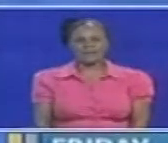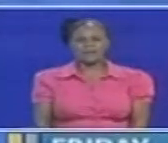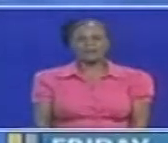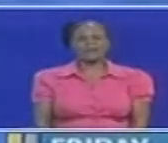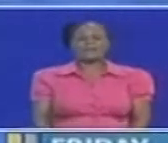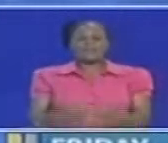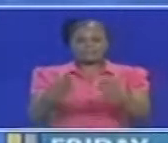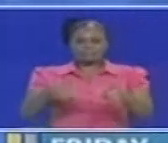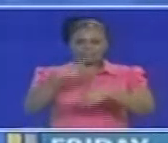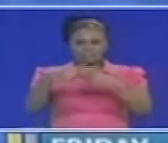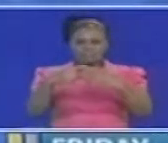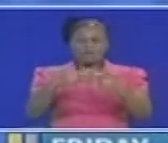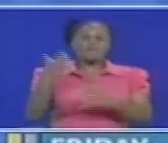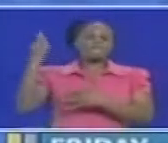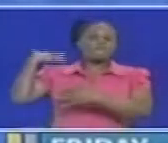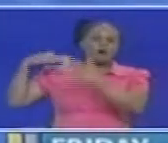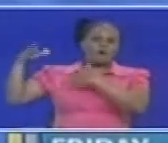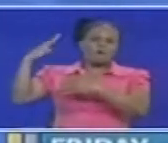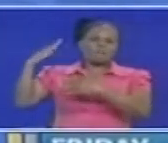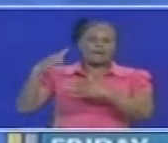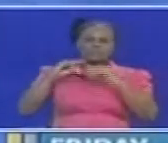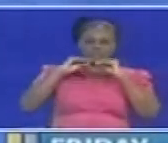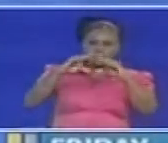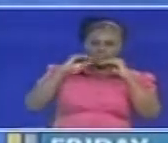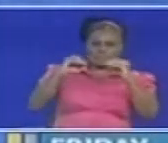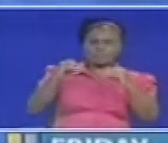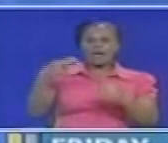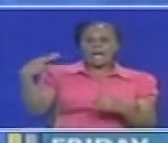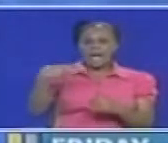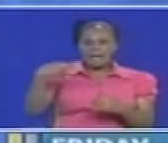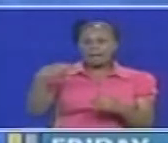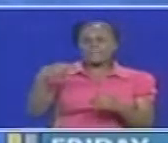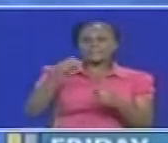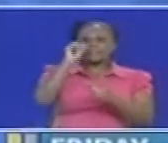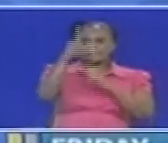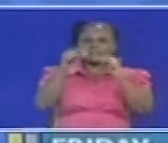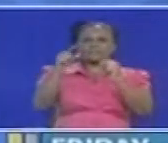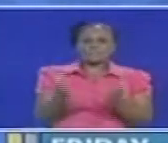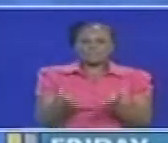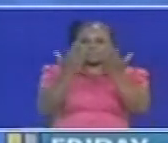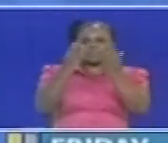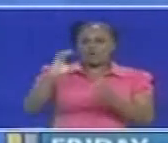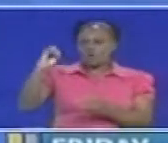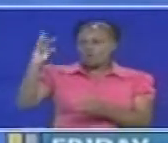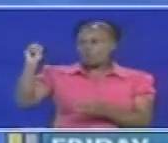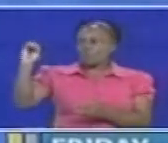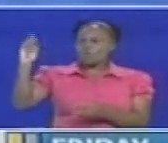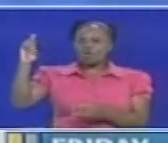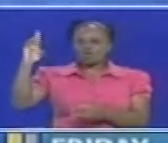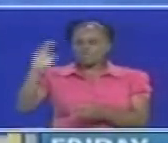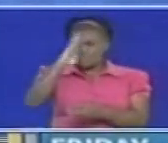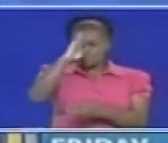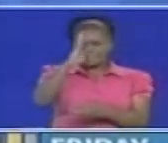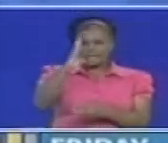And moving on now, former long-serving Harambee Stars captain Musa Otieno has tipped Kenya to roll over Comoros Islands in Sunday's Africa Cup